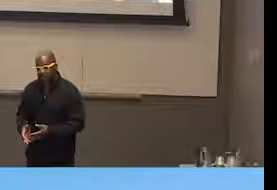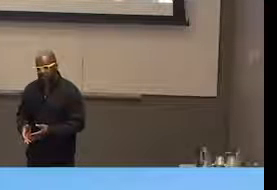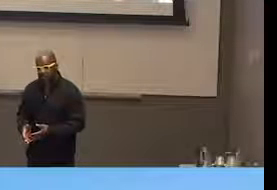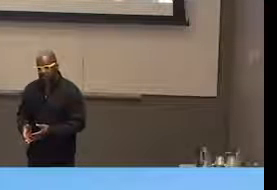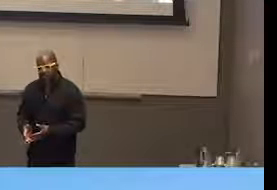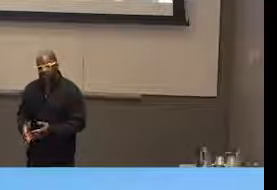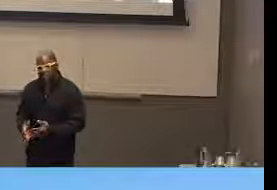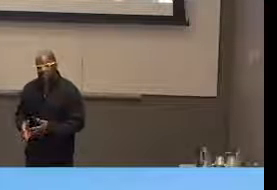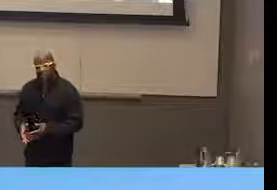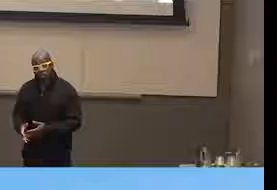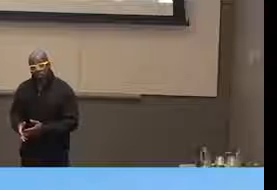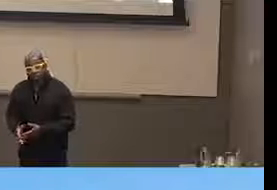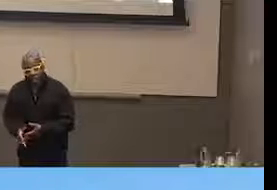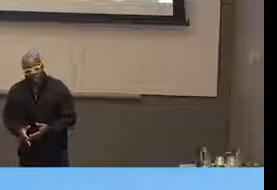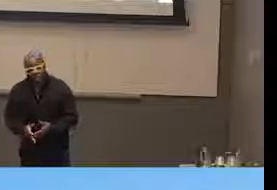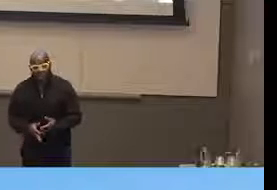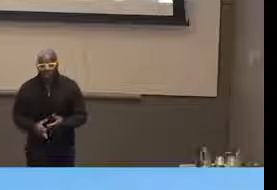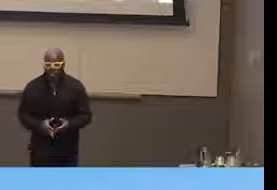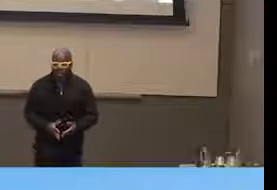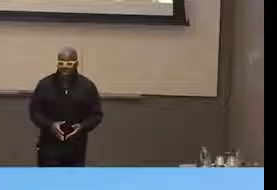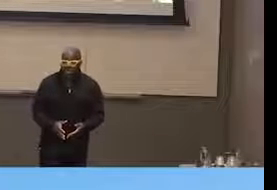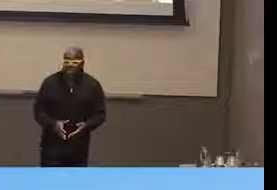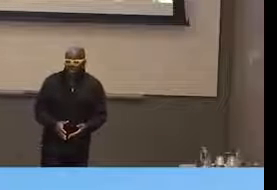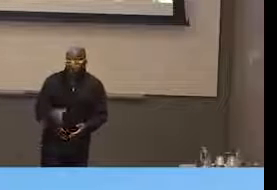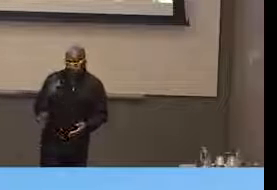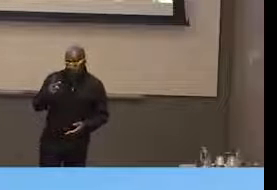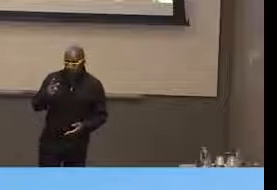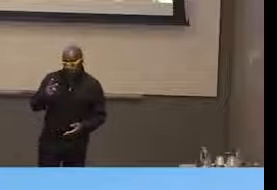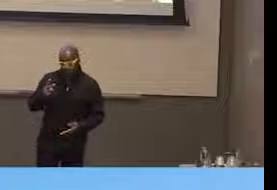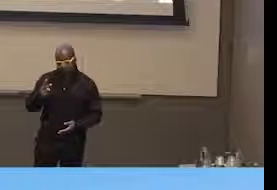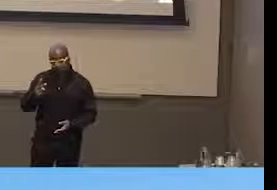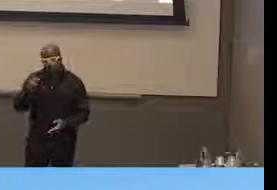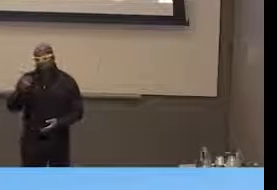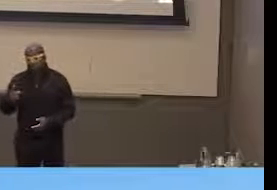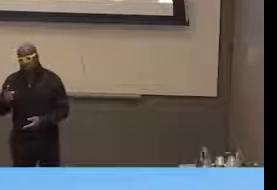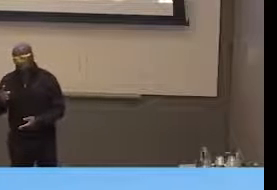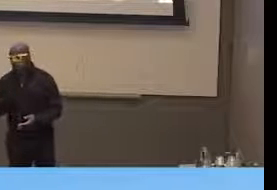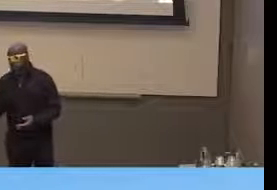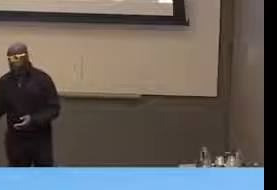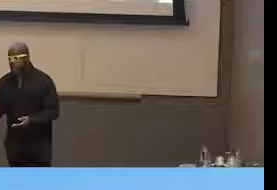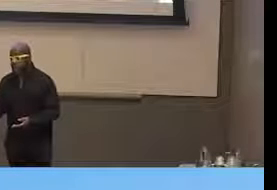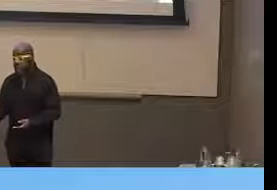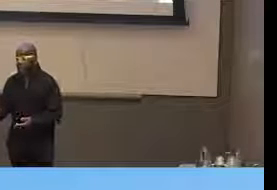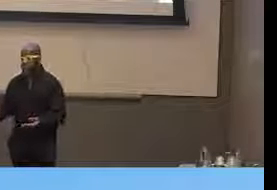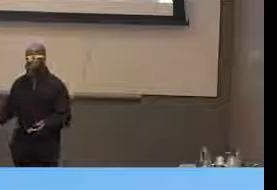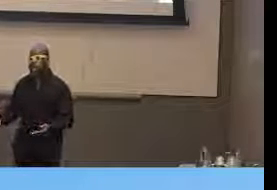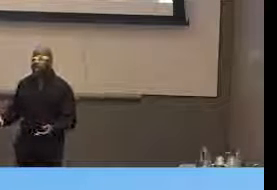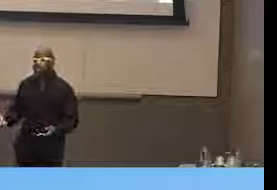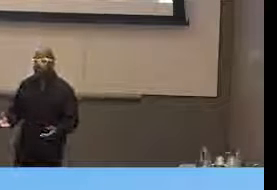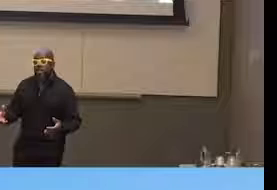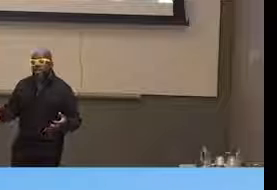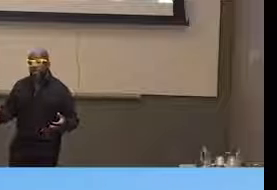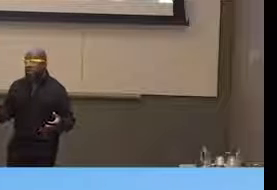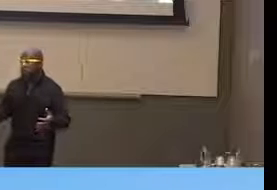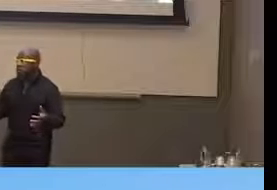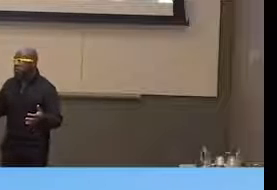neighborhoods. And part of the reason that we think that was the case, two things. One, in the wealthier neighborhoods, they have greater